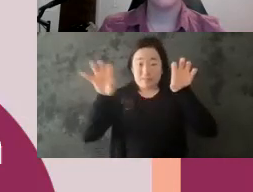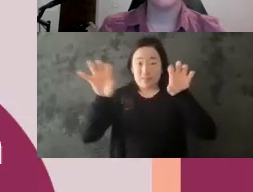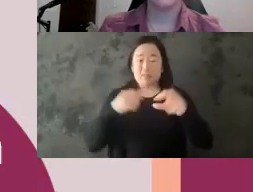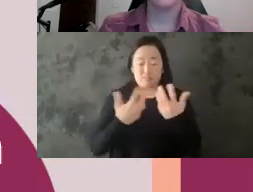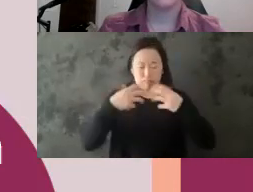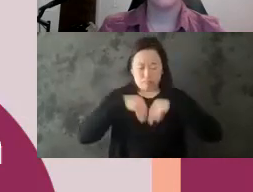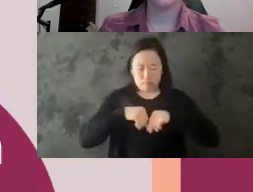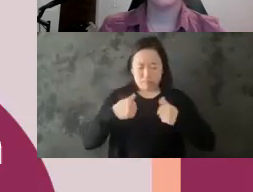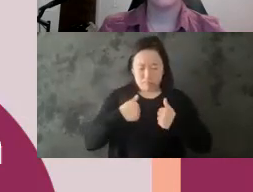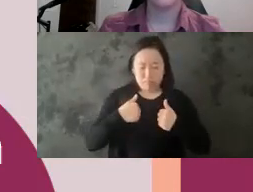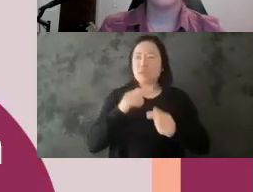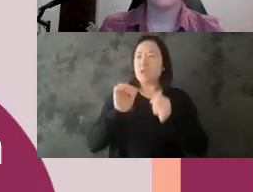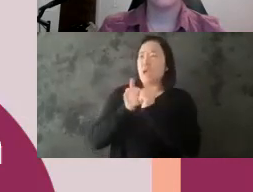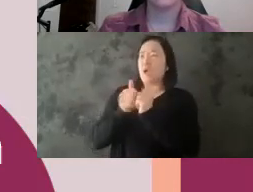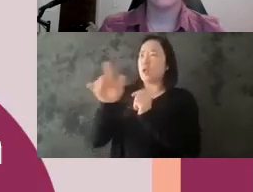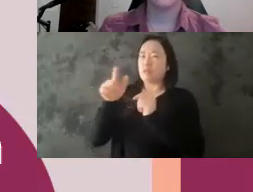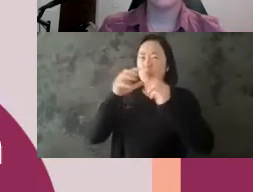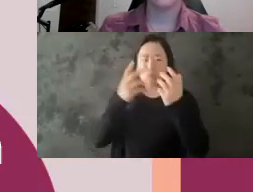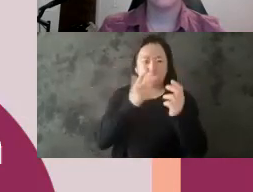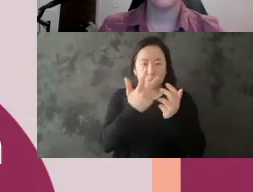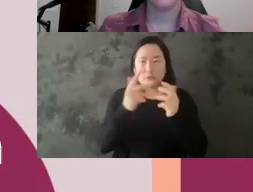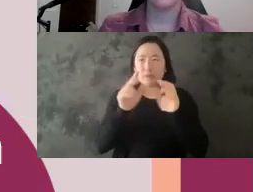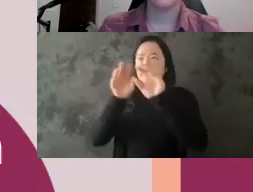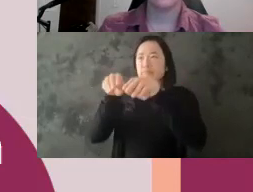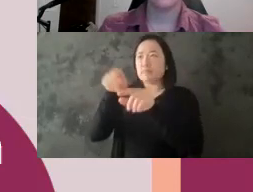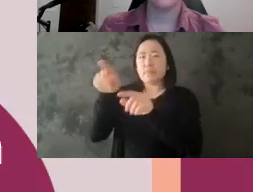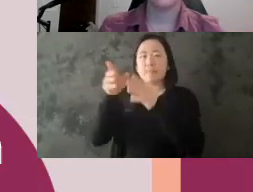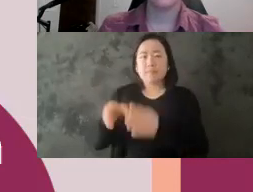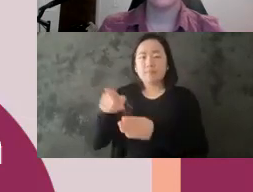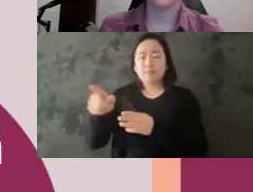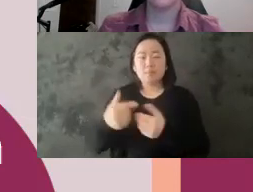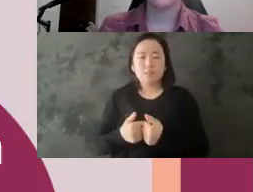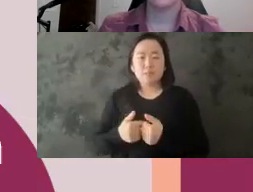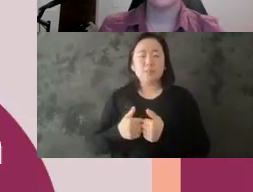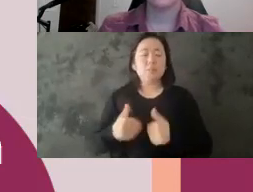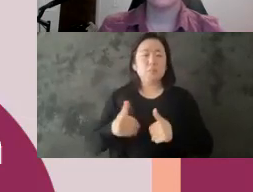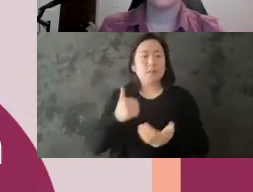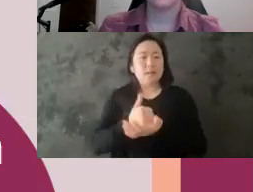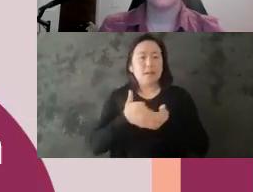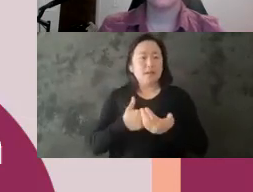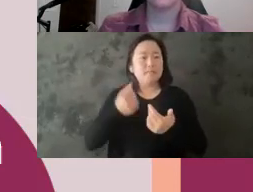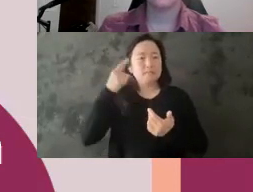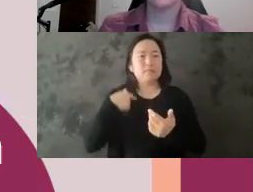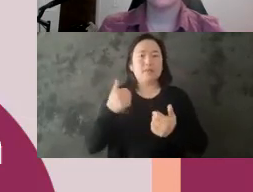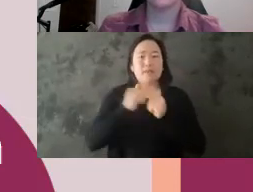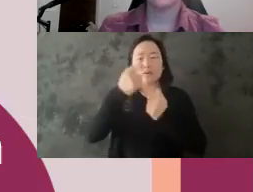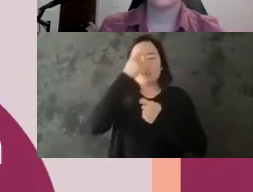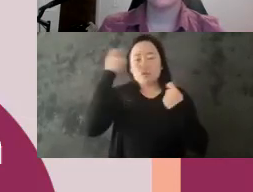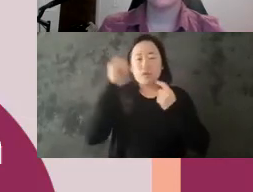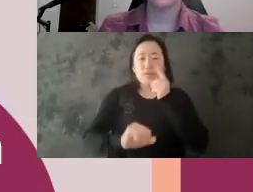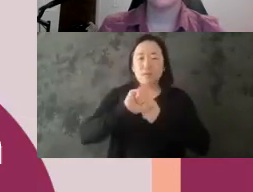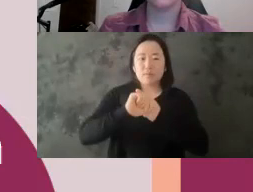be really helpful for us to know how not only trauma may be impacting our emotional regulation system, but also to